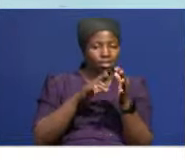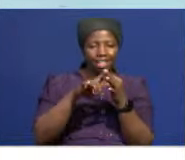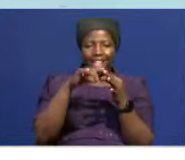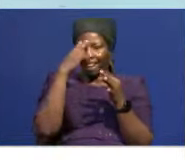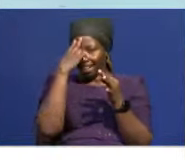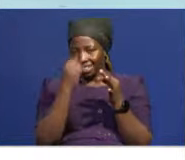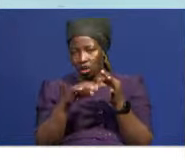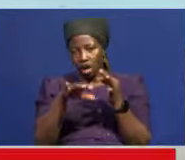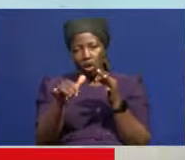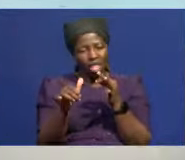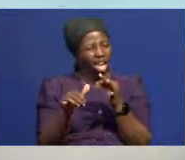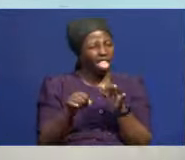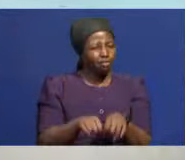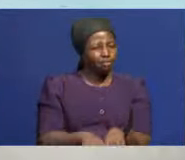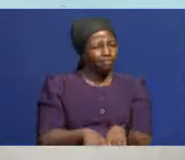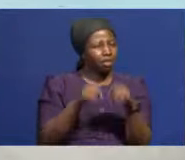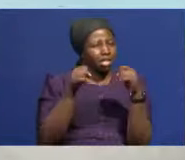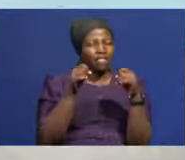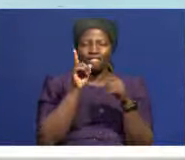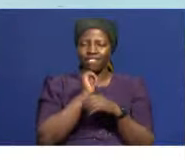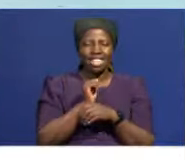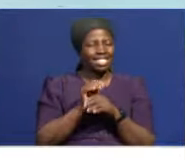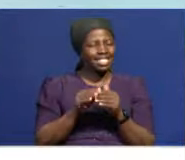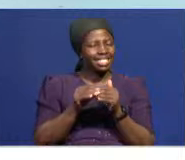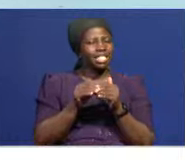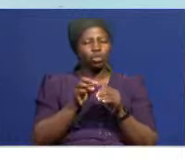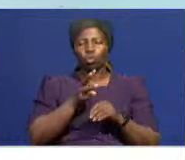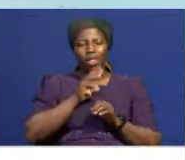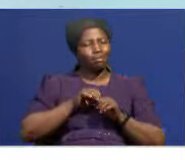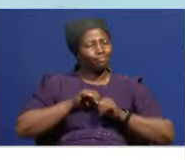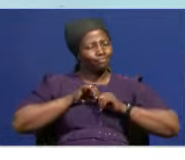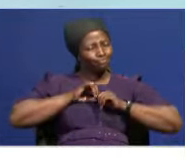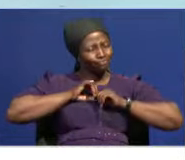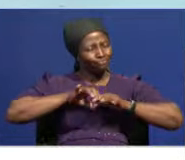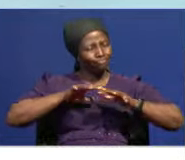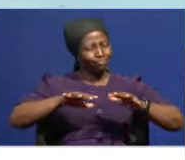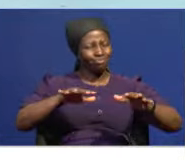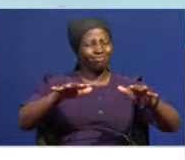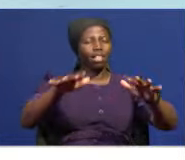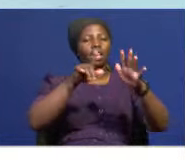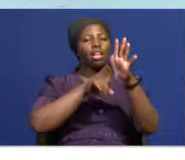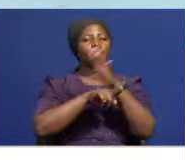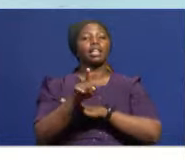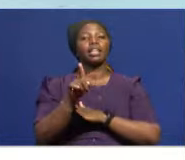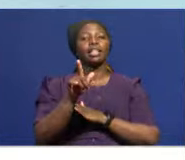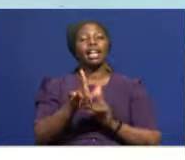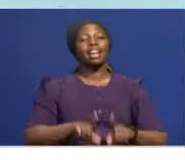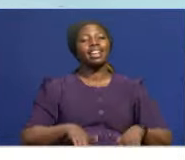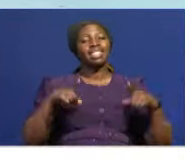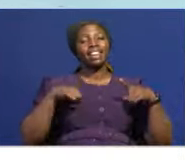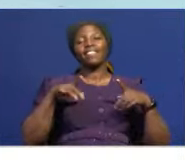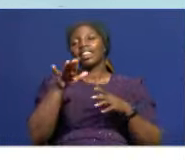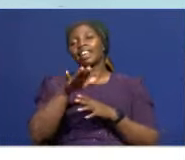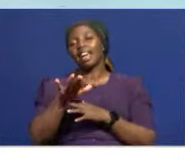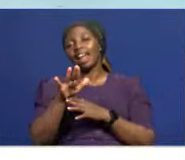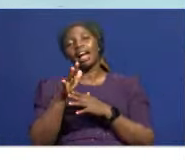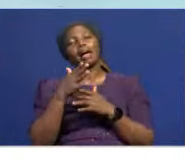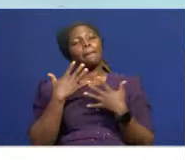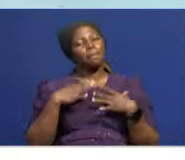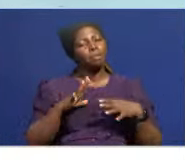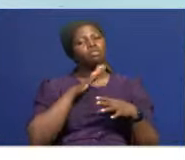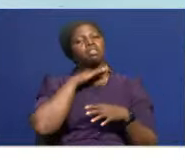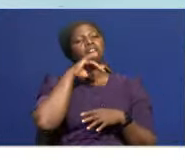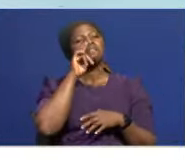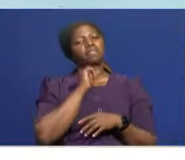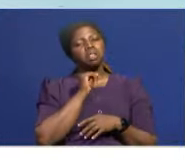burst their banks, causing major flooding in residential estates, loss of lives and livestock as well. Infrastructure